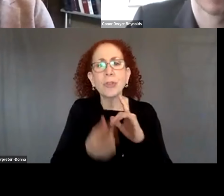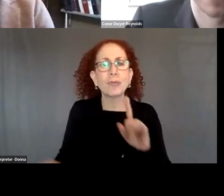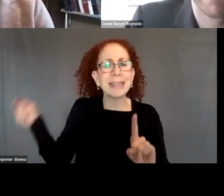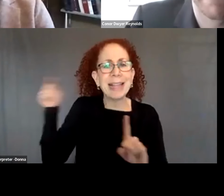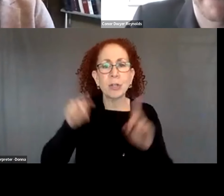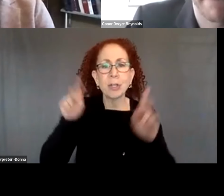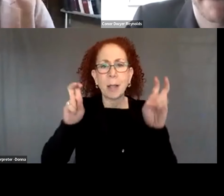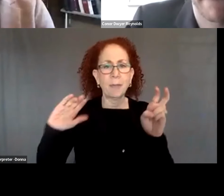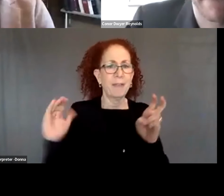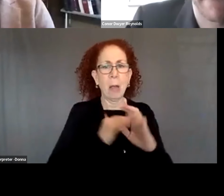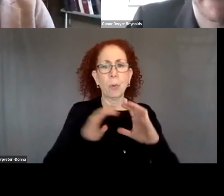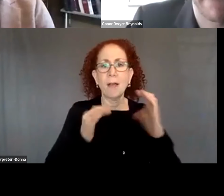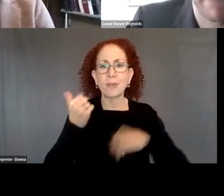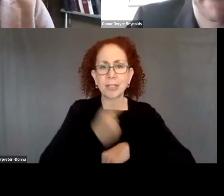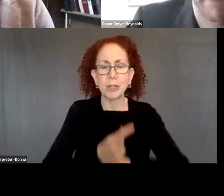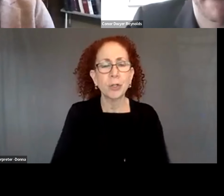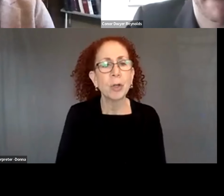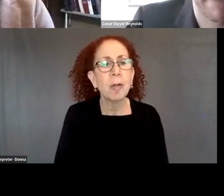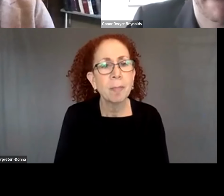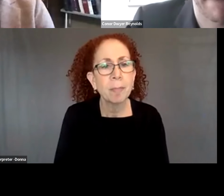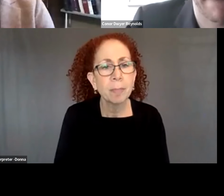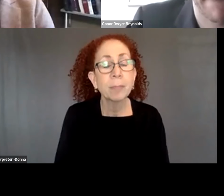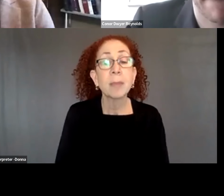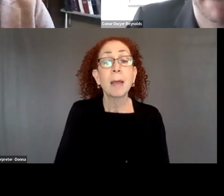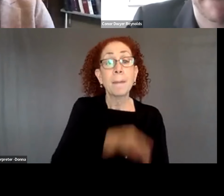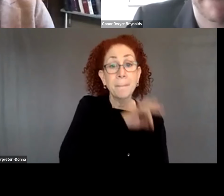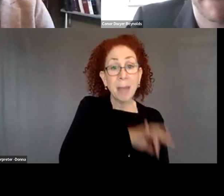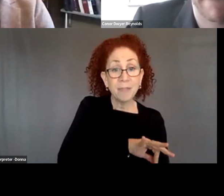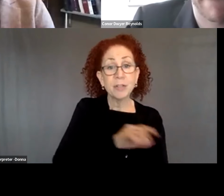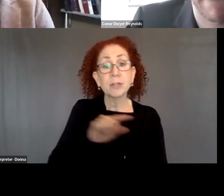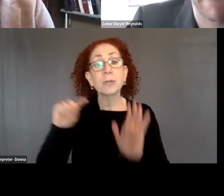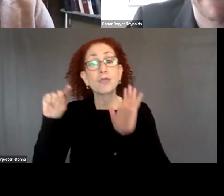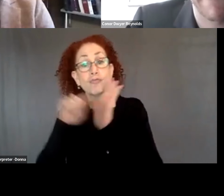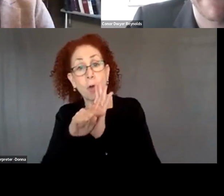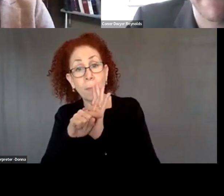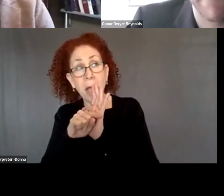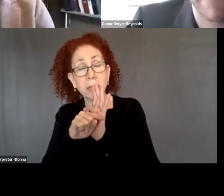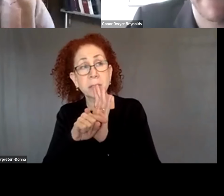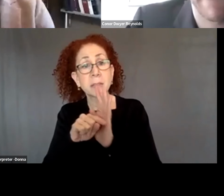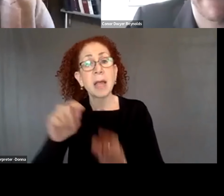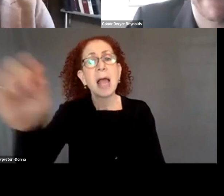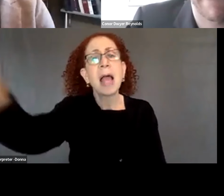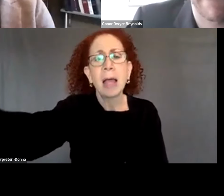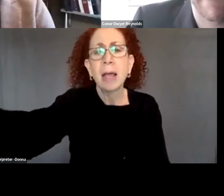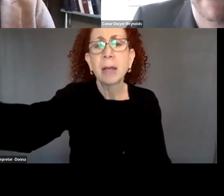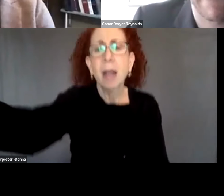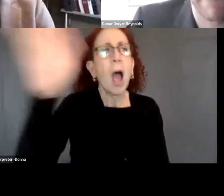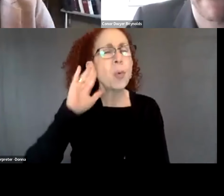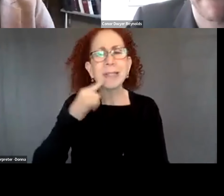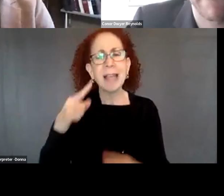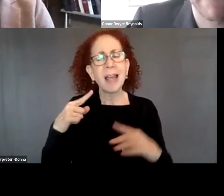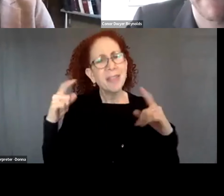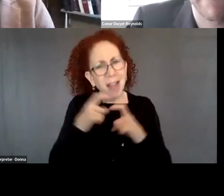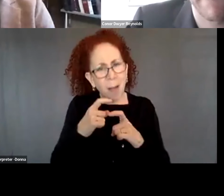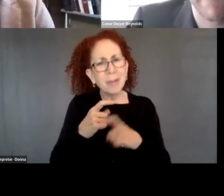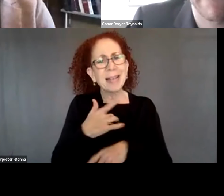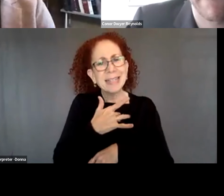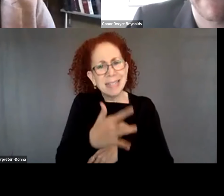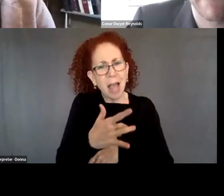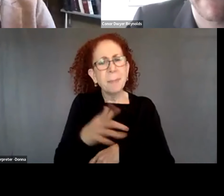subject of our conversation today. The benefits, the drawbacks, and in this case, I would say the complicated nature of the disability